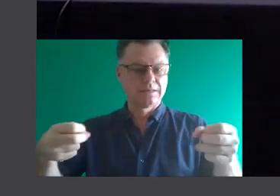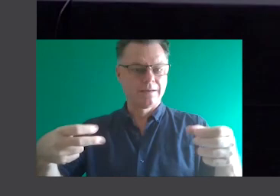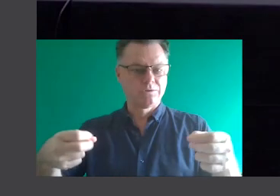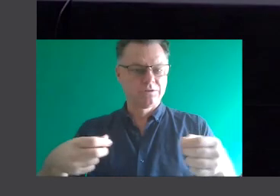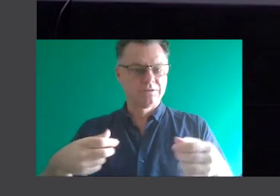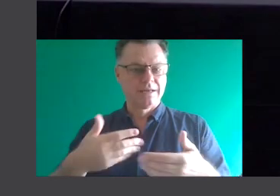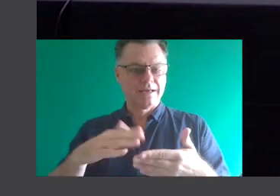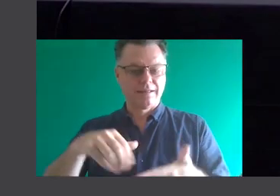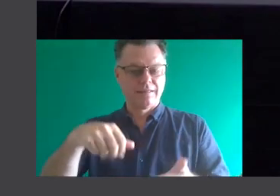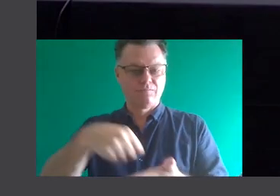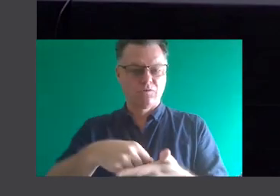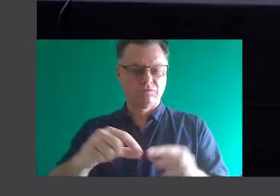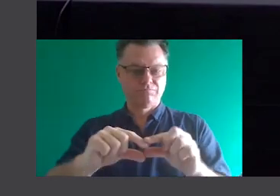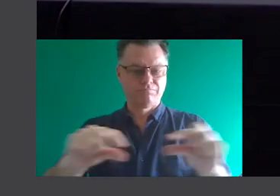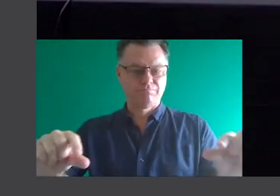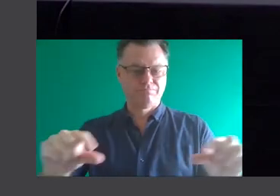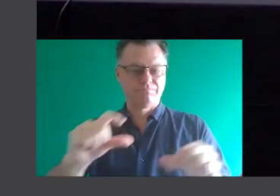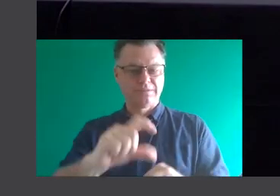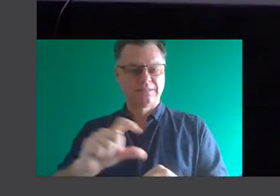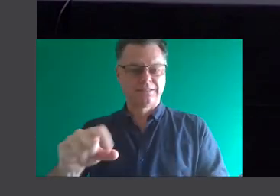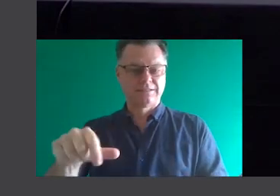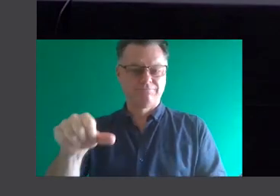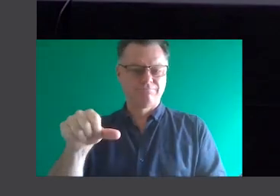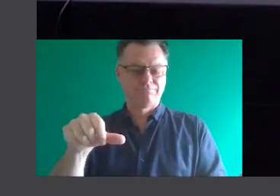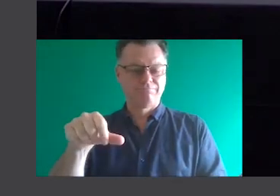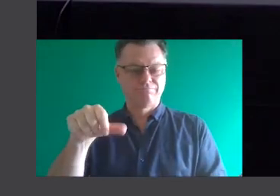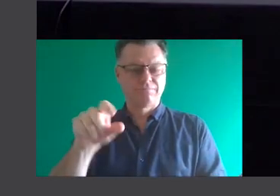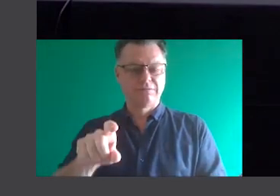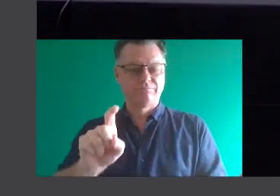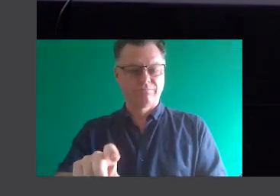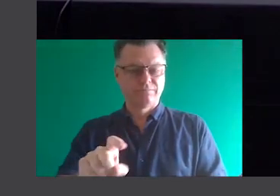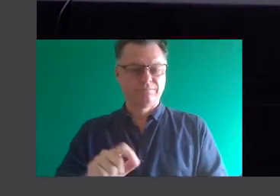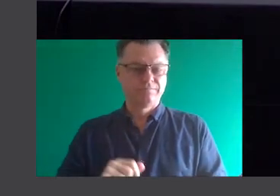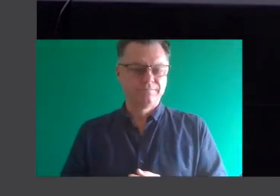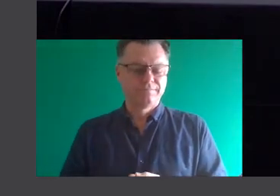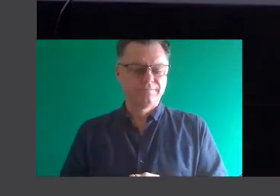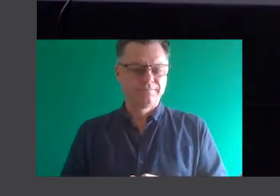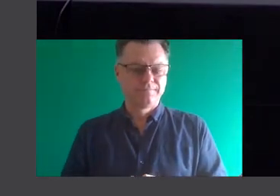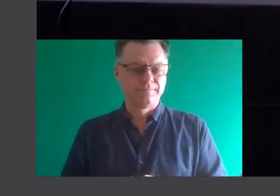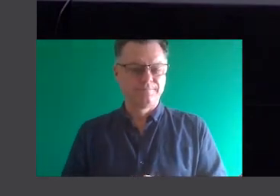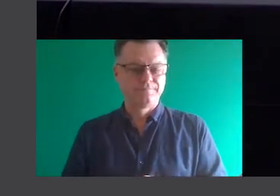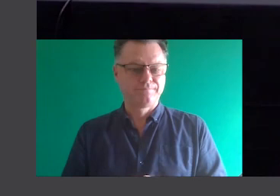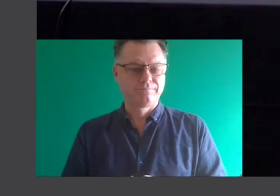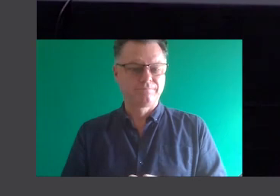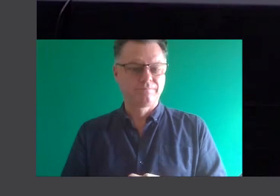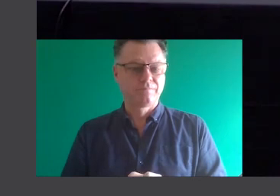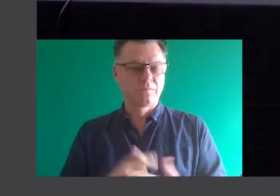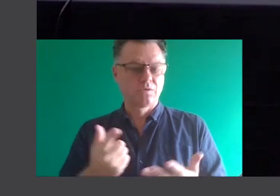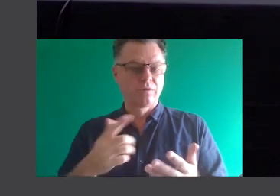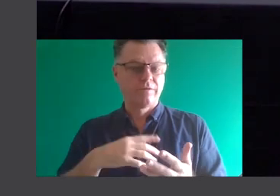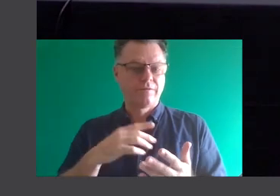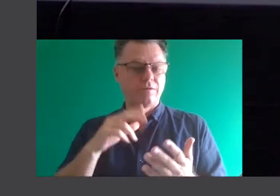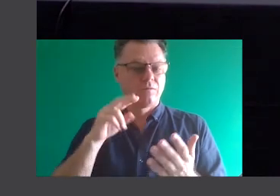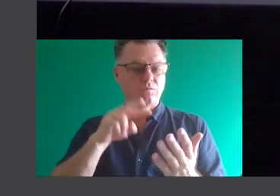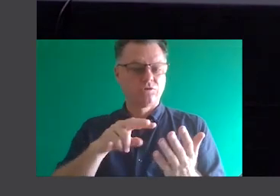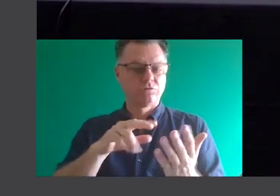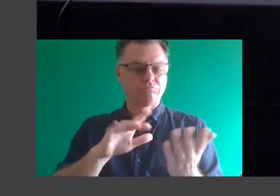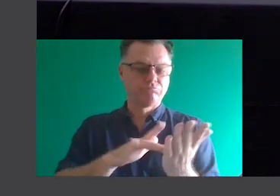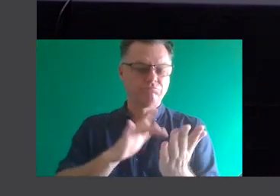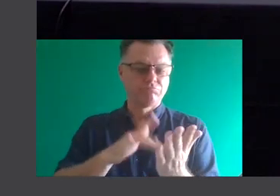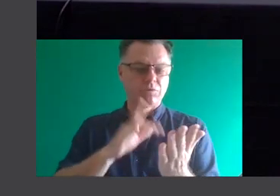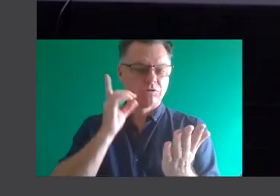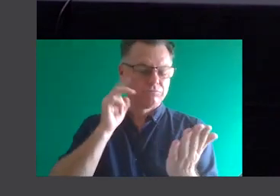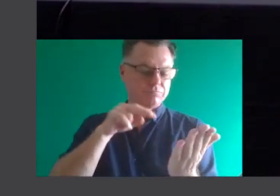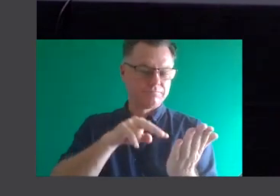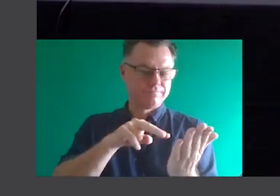like to turn live captions on, you can do so by clicking on captions in the meeting controls at the bottom of your desktop, or